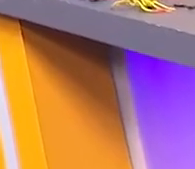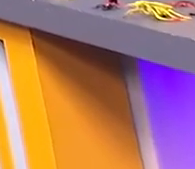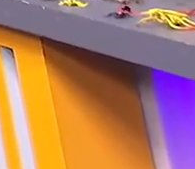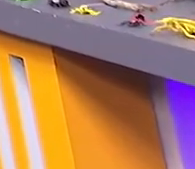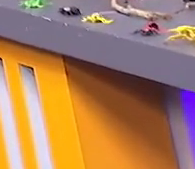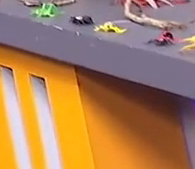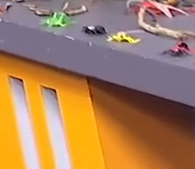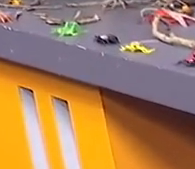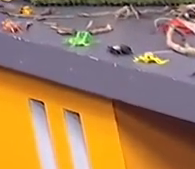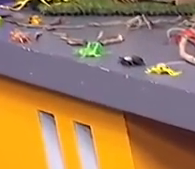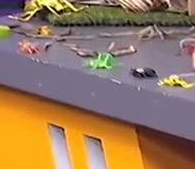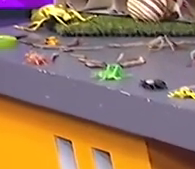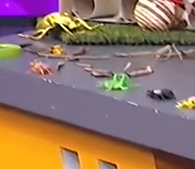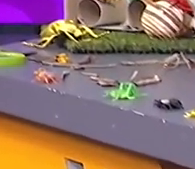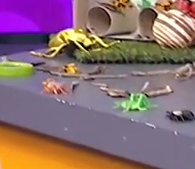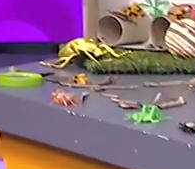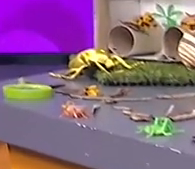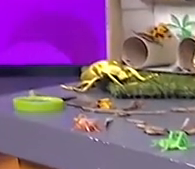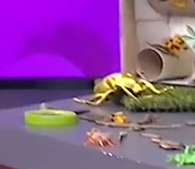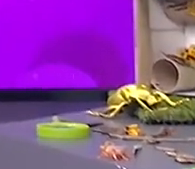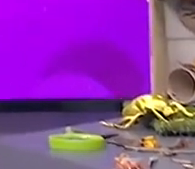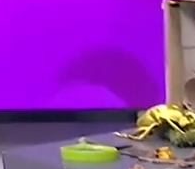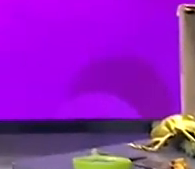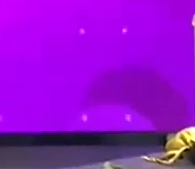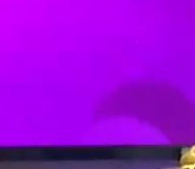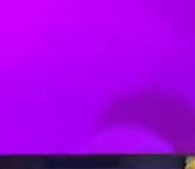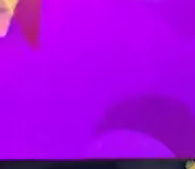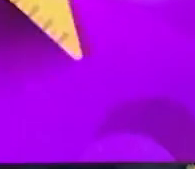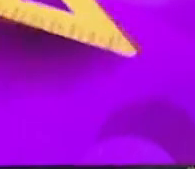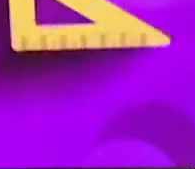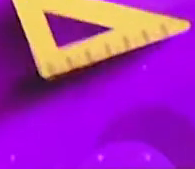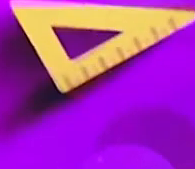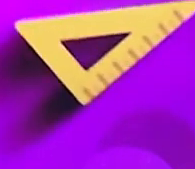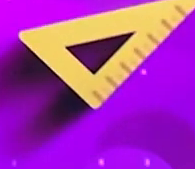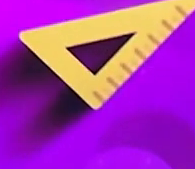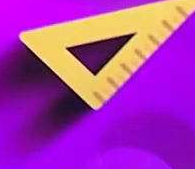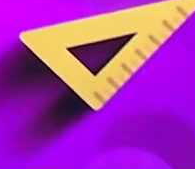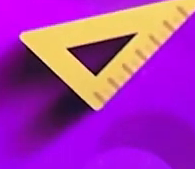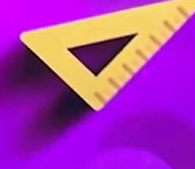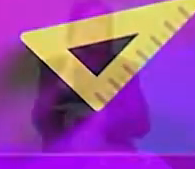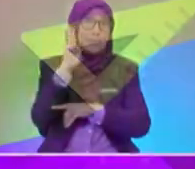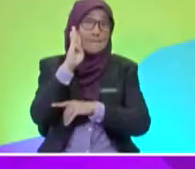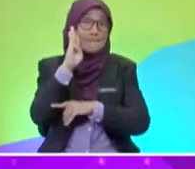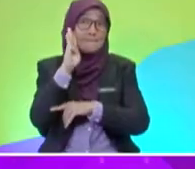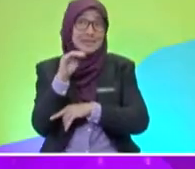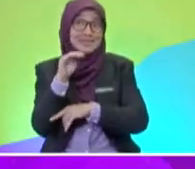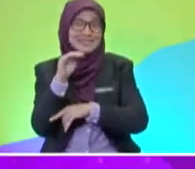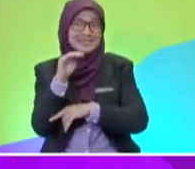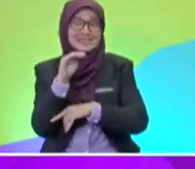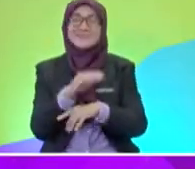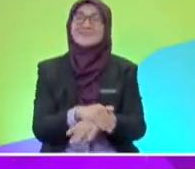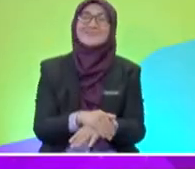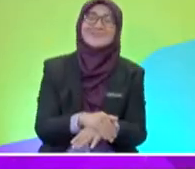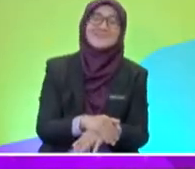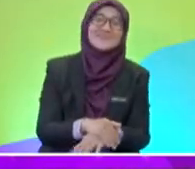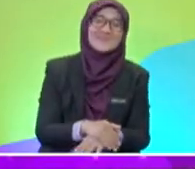Hello everyone, you are now watching DidikTV KPM and I am Mr. B. Oops, I'm kidding. My